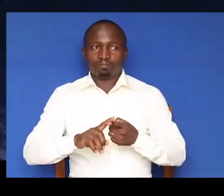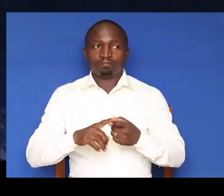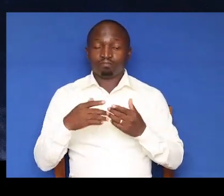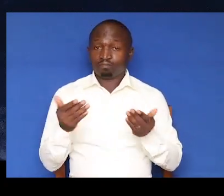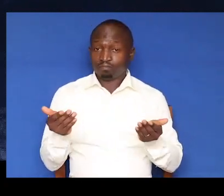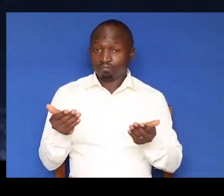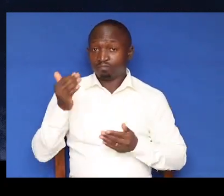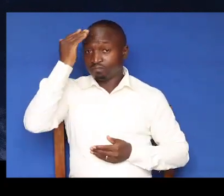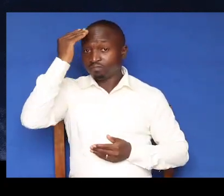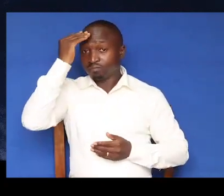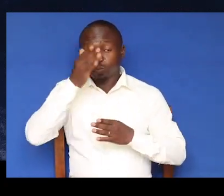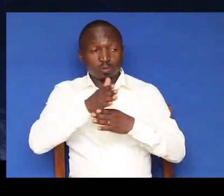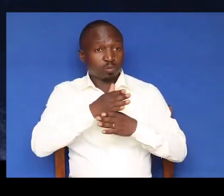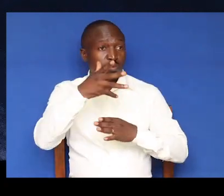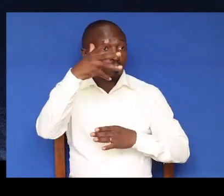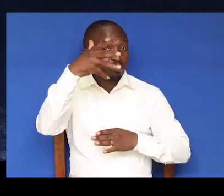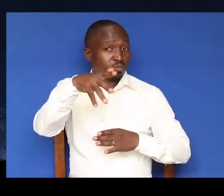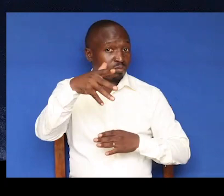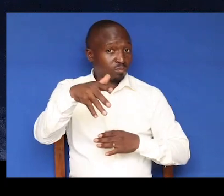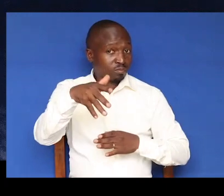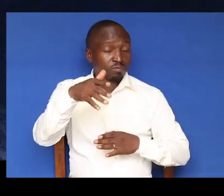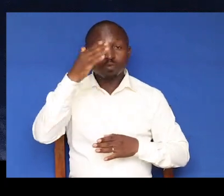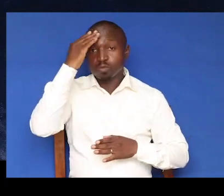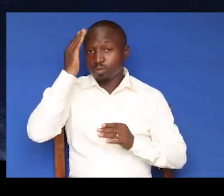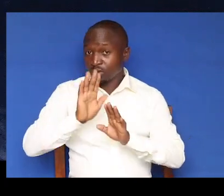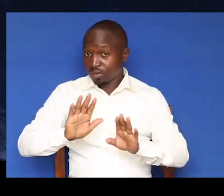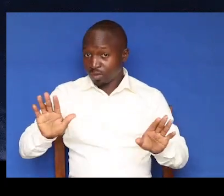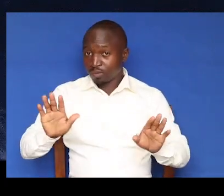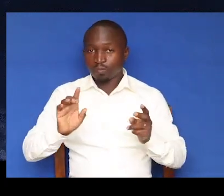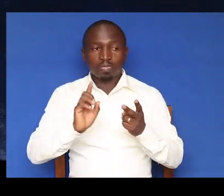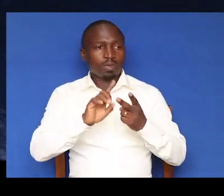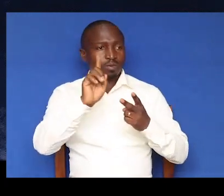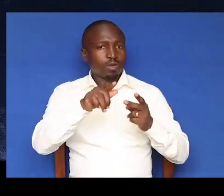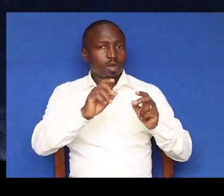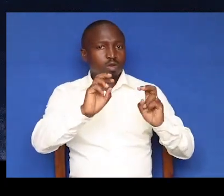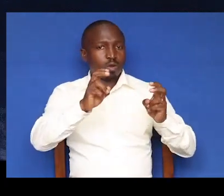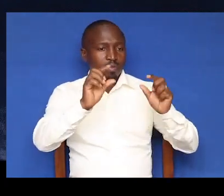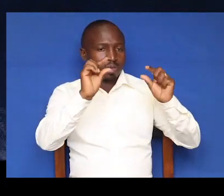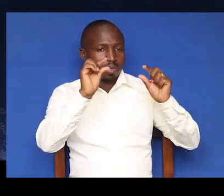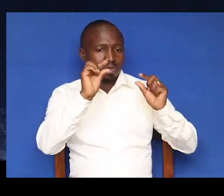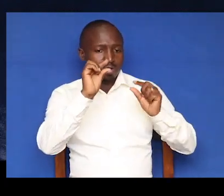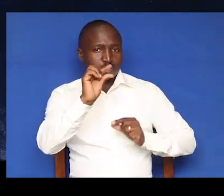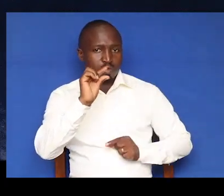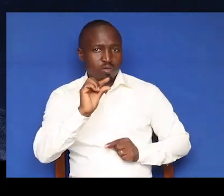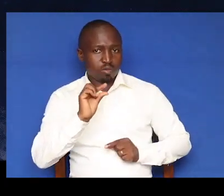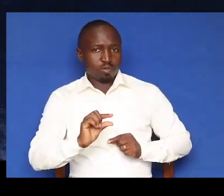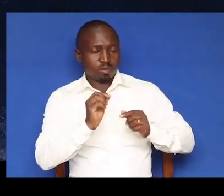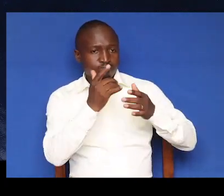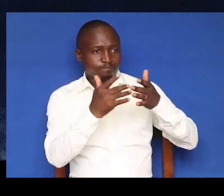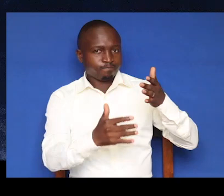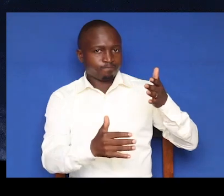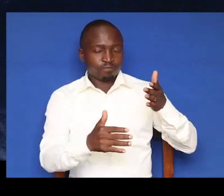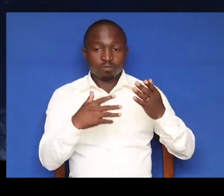As you are knowledgeable enough with this topic, it has a number of subtopics,